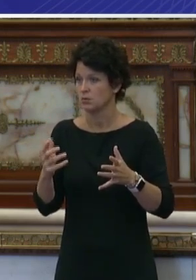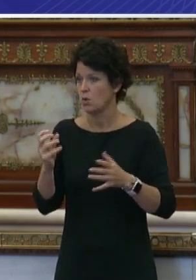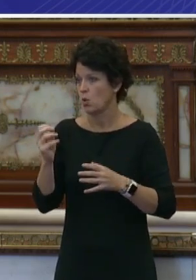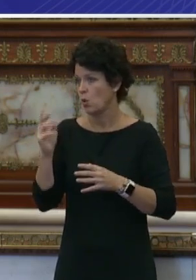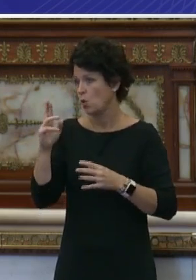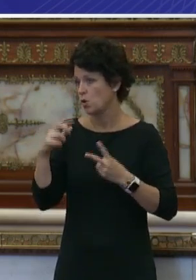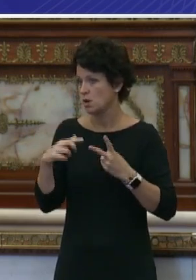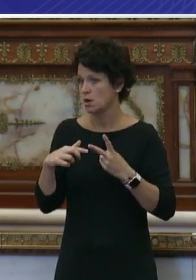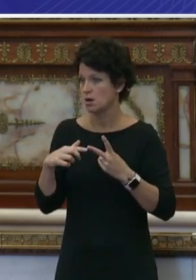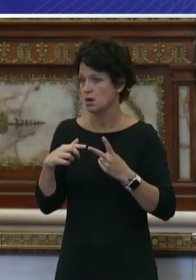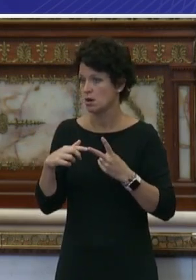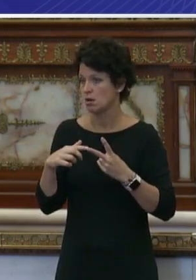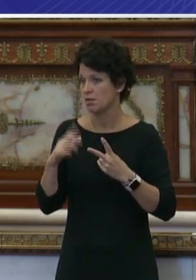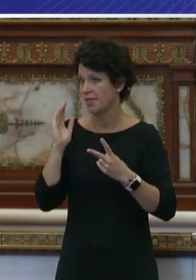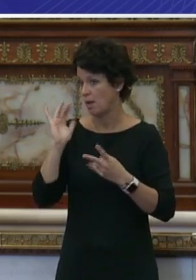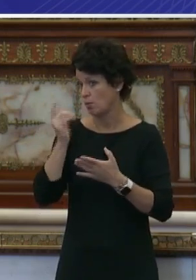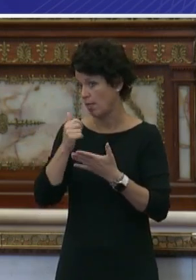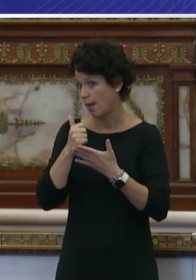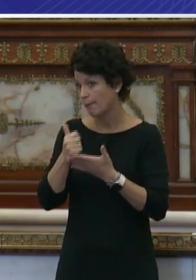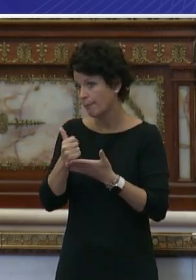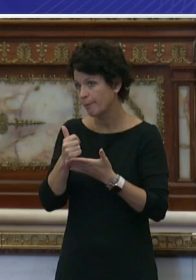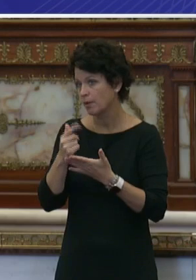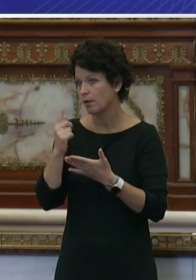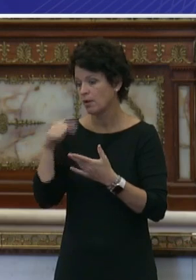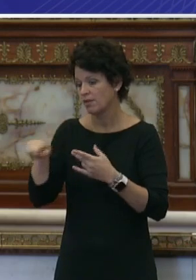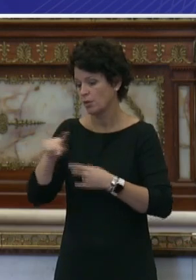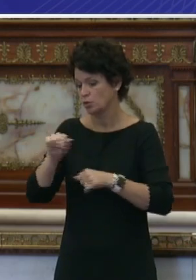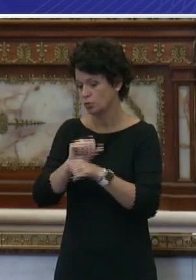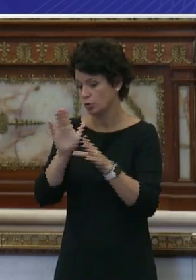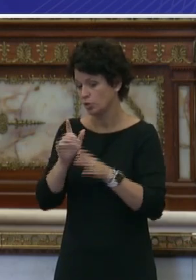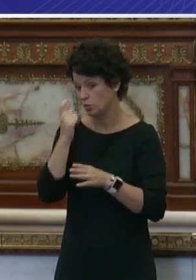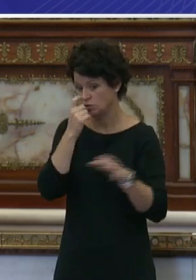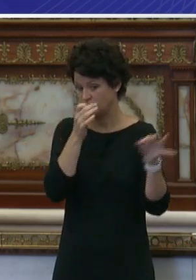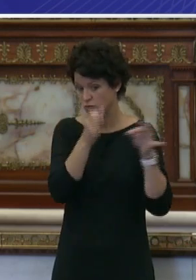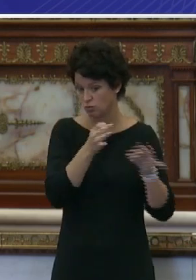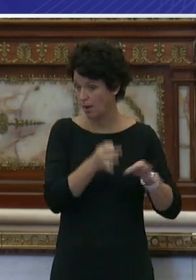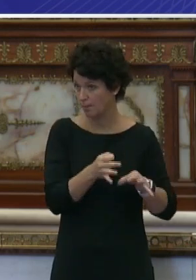would be helpful, all right, for those types of workers as you described.